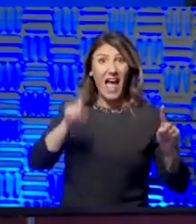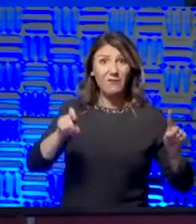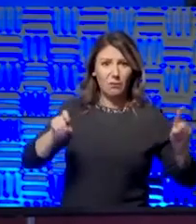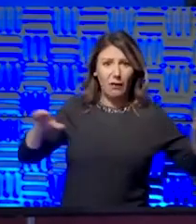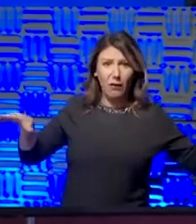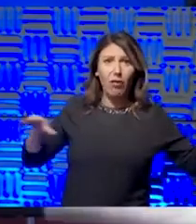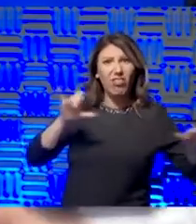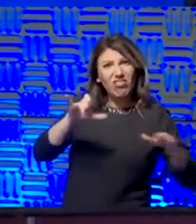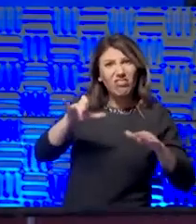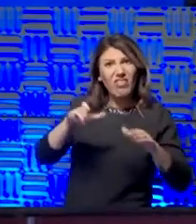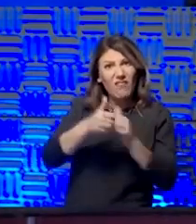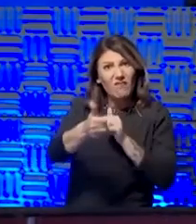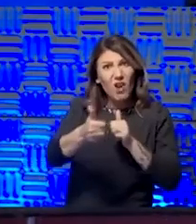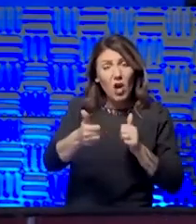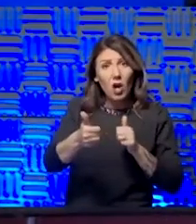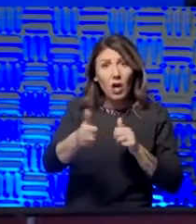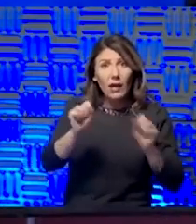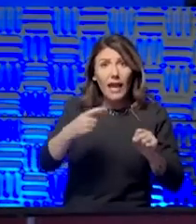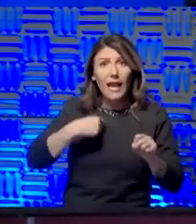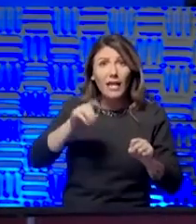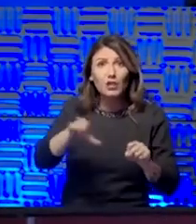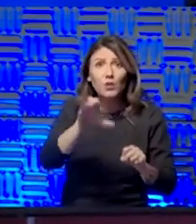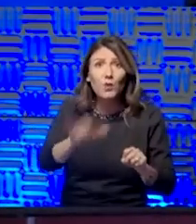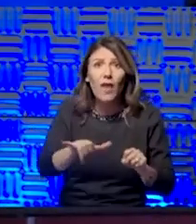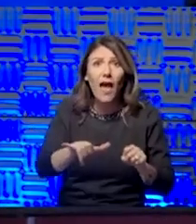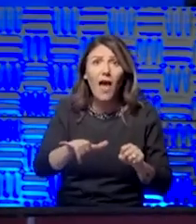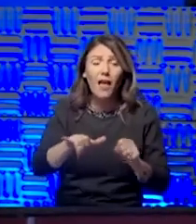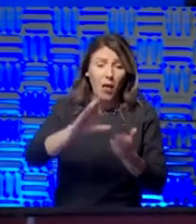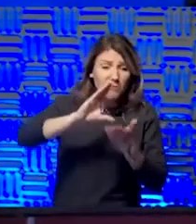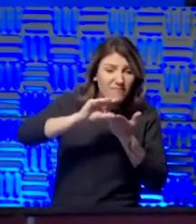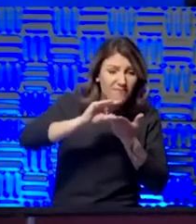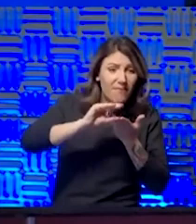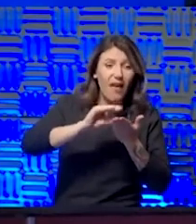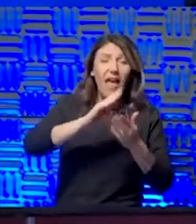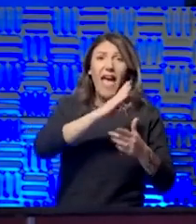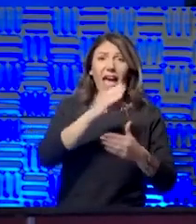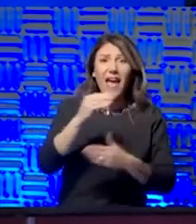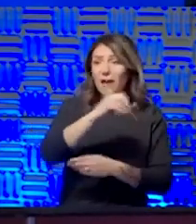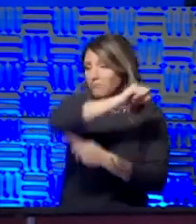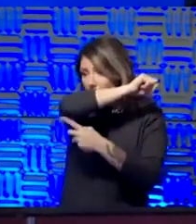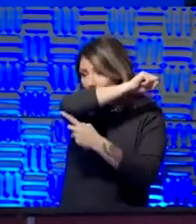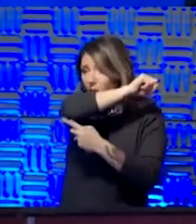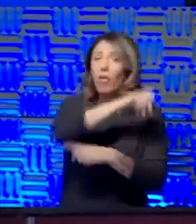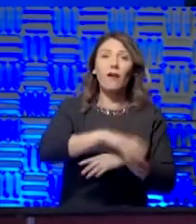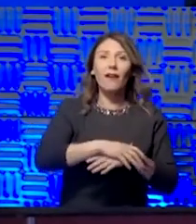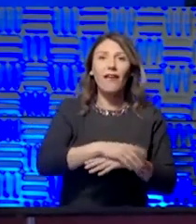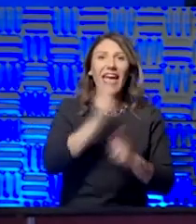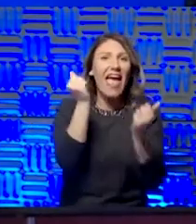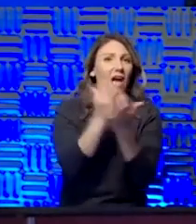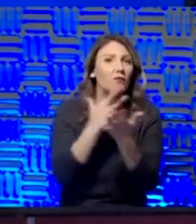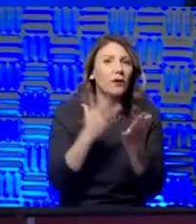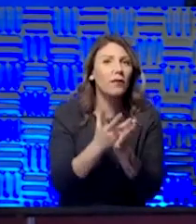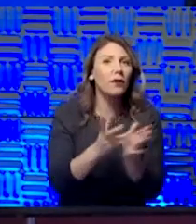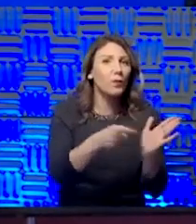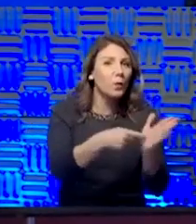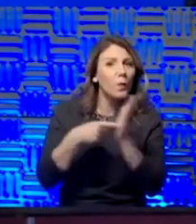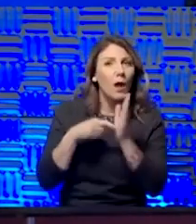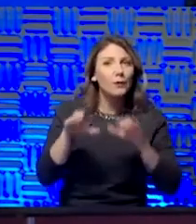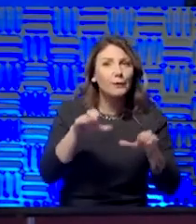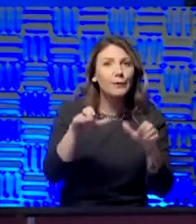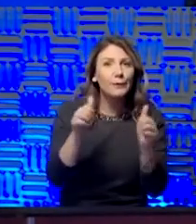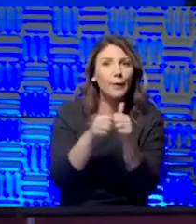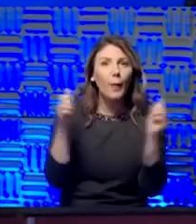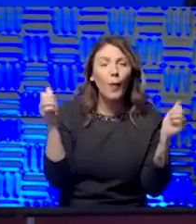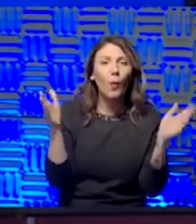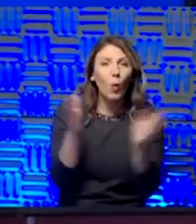Am I going to be able to do that, do this, and cough in my elbow, everything I'm supposed to do when I'm in a close public gathering? Oh, let's